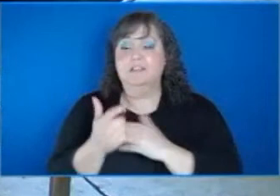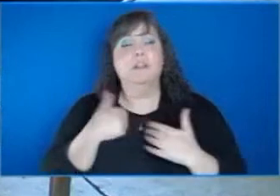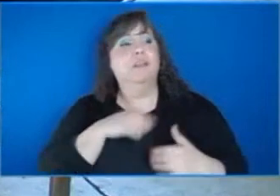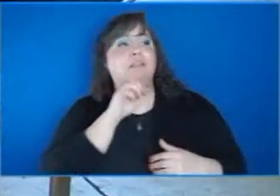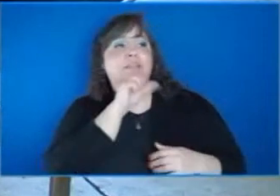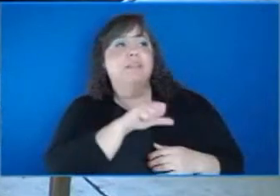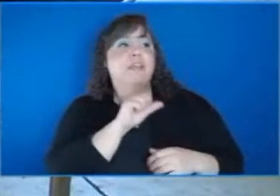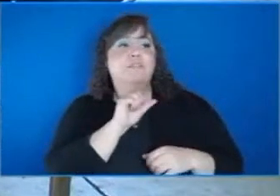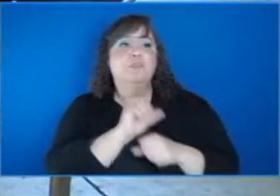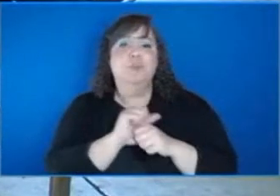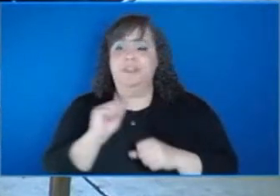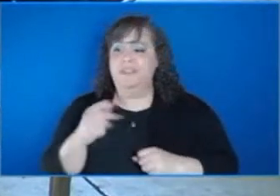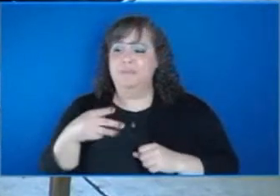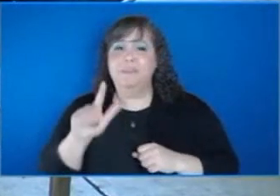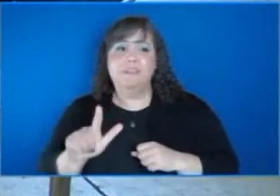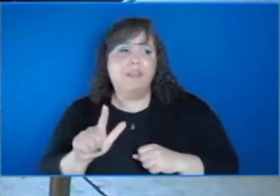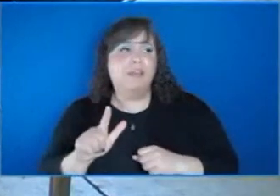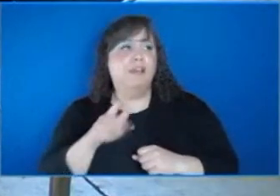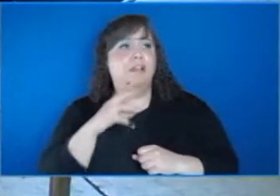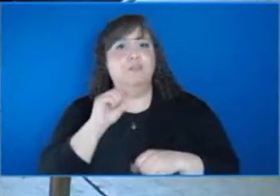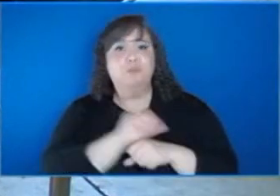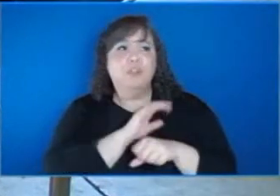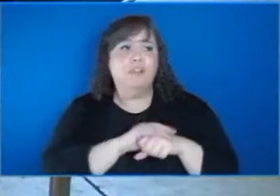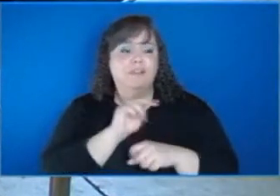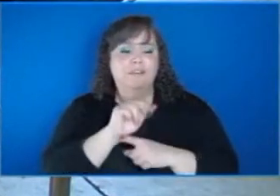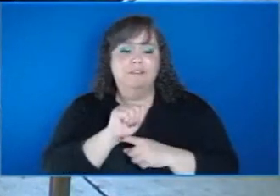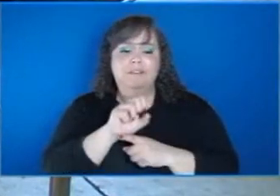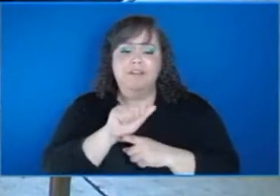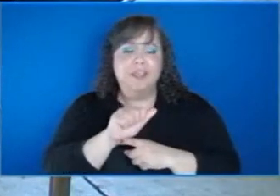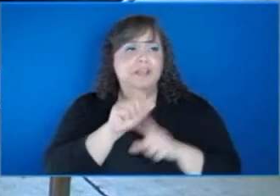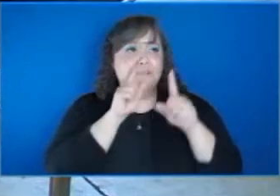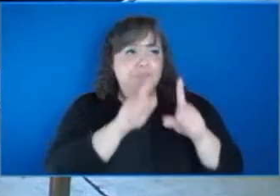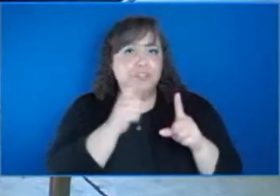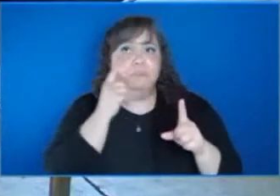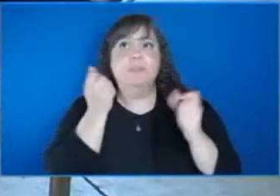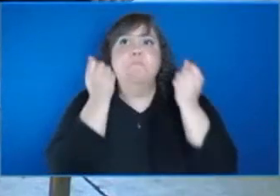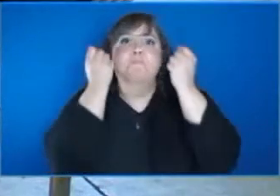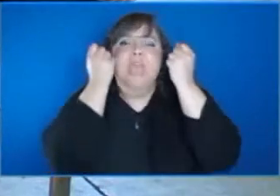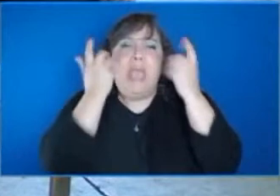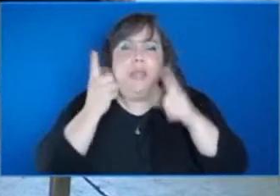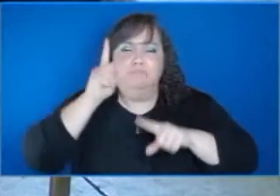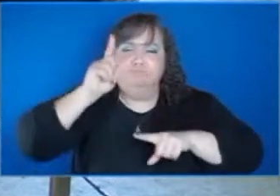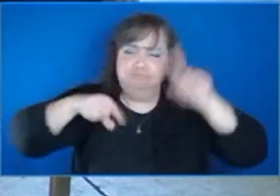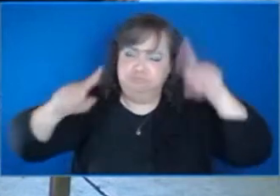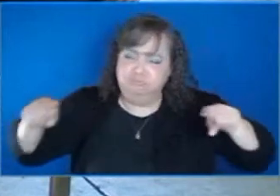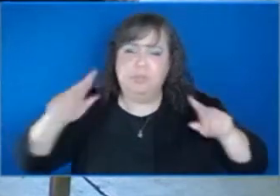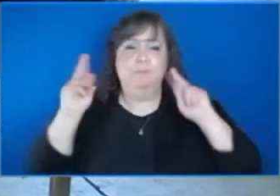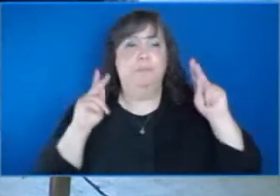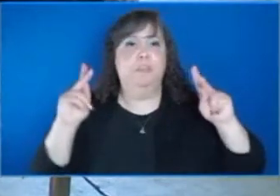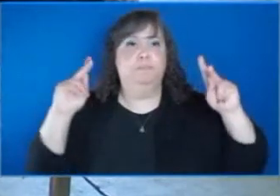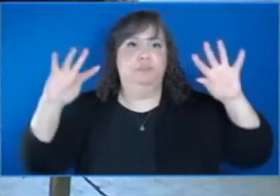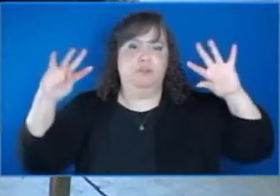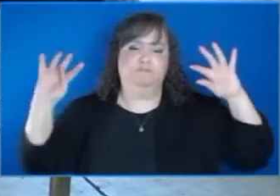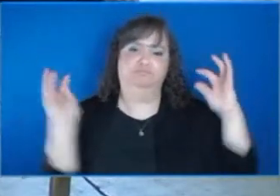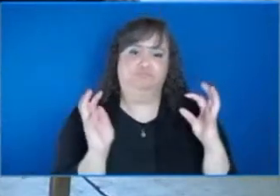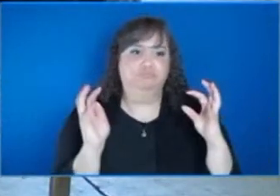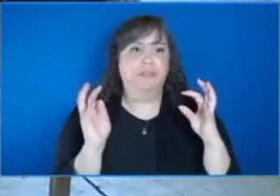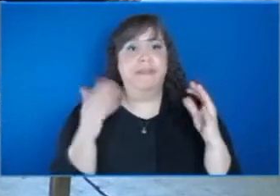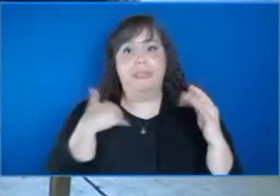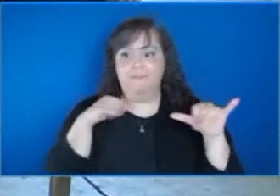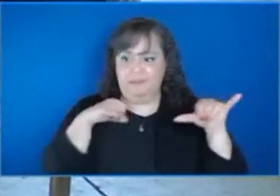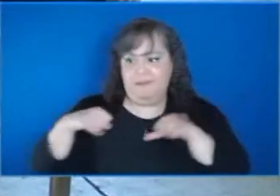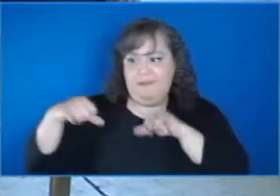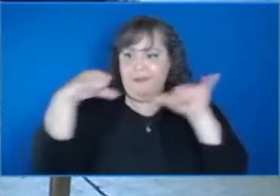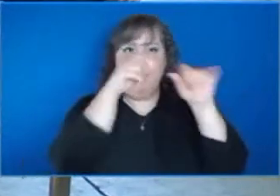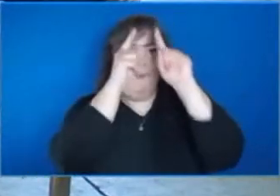and with NASA missions and this sort of thing. Just so many different people coming together with a common goal. Okay, well, you are all smiles, and I've